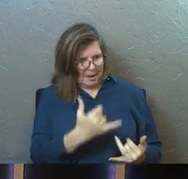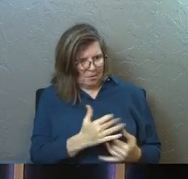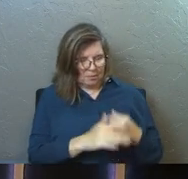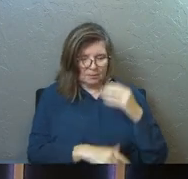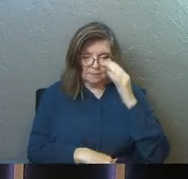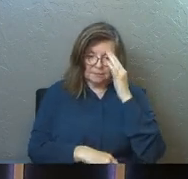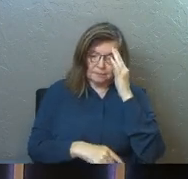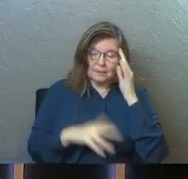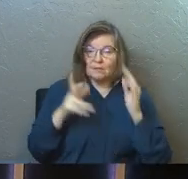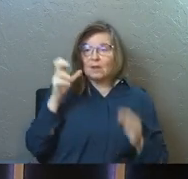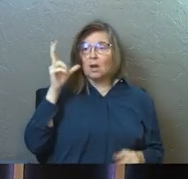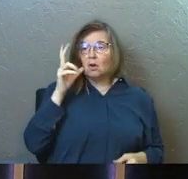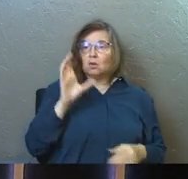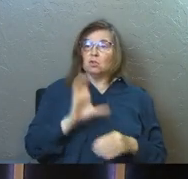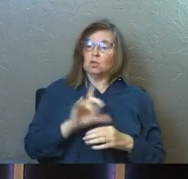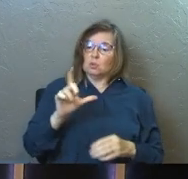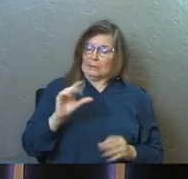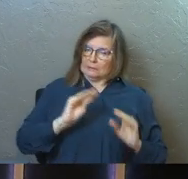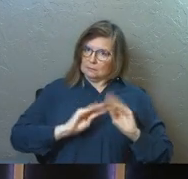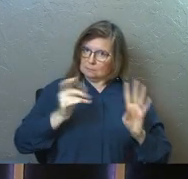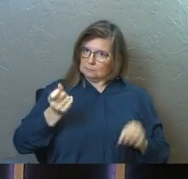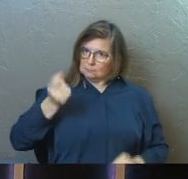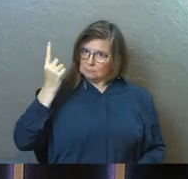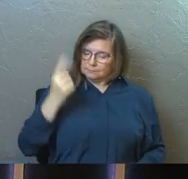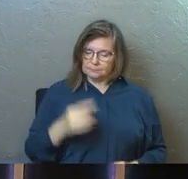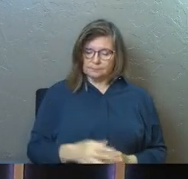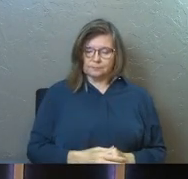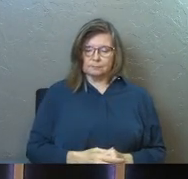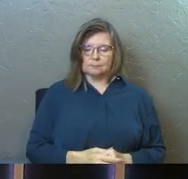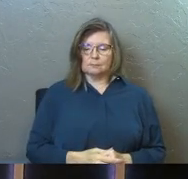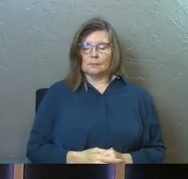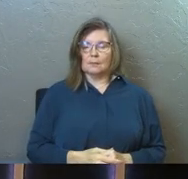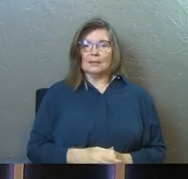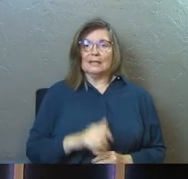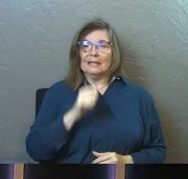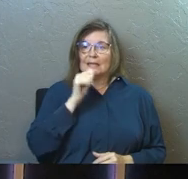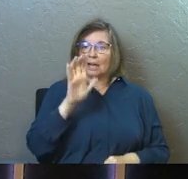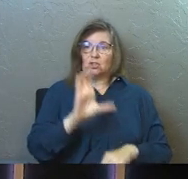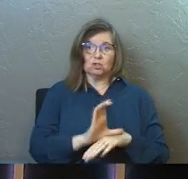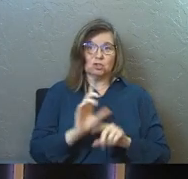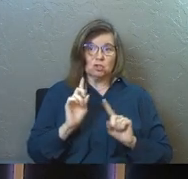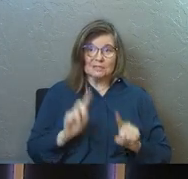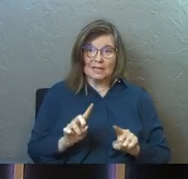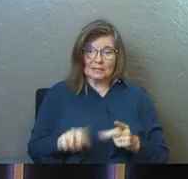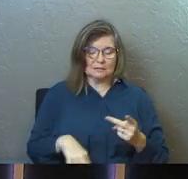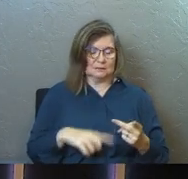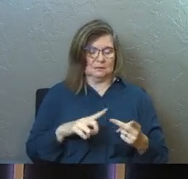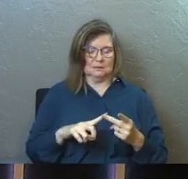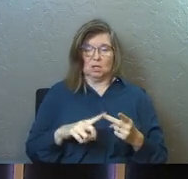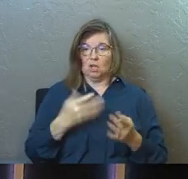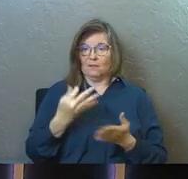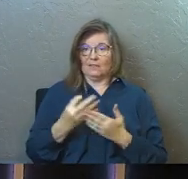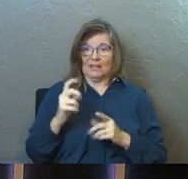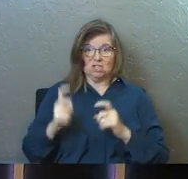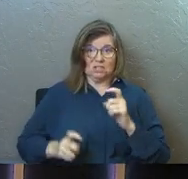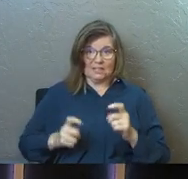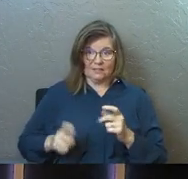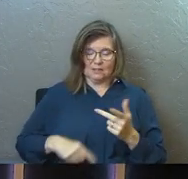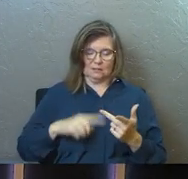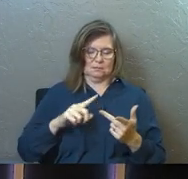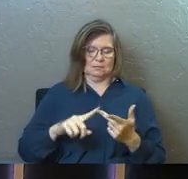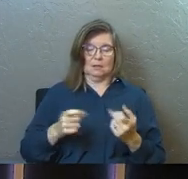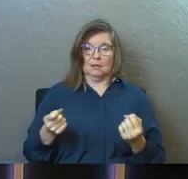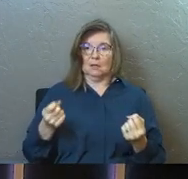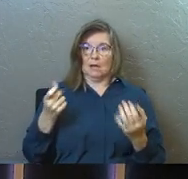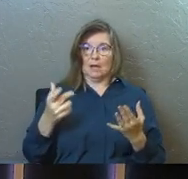Amen. If you've not heard this in church before, you need to hear it loud and clear. It is not your church attendance, it is not your financial giving, it